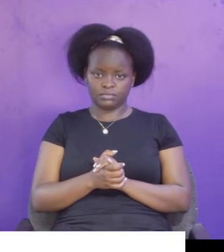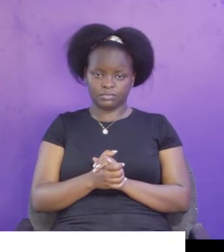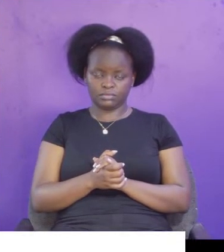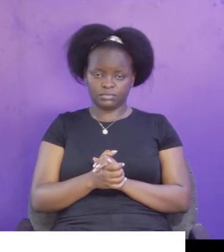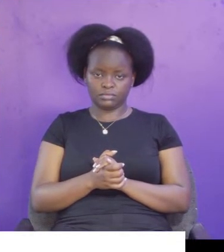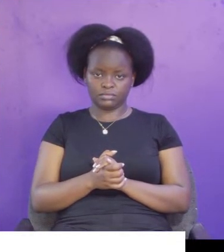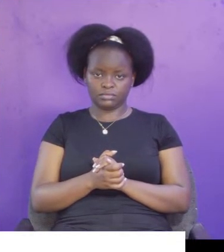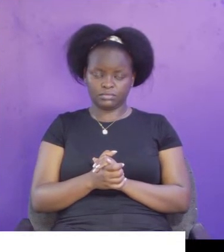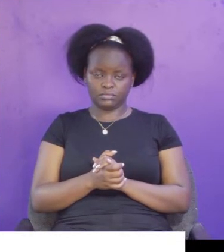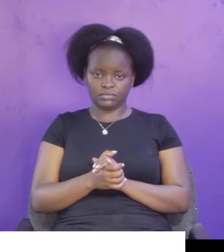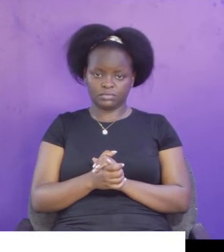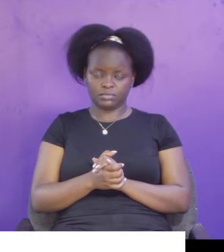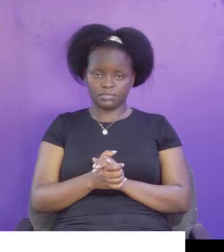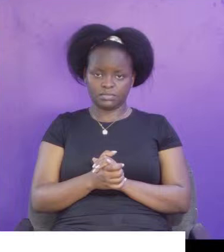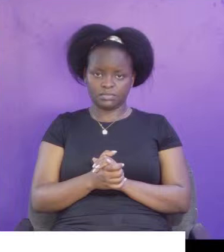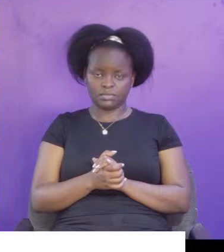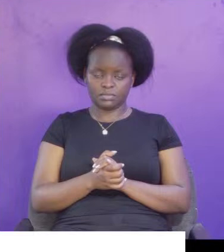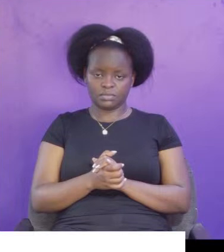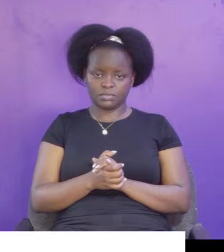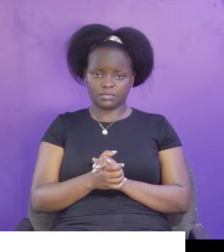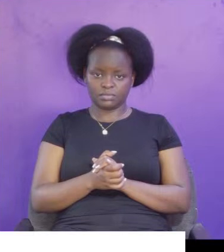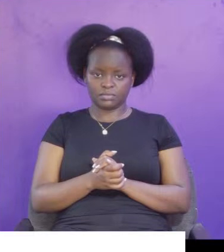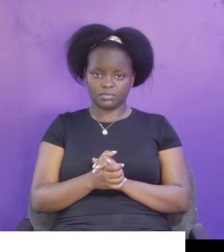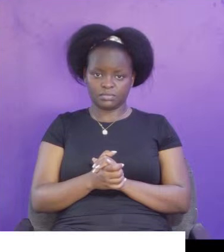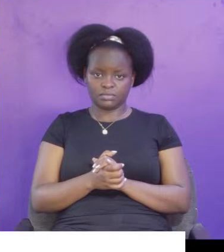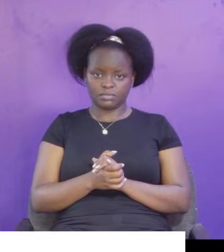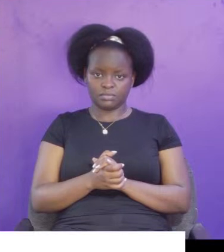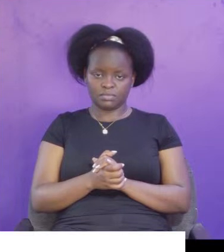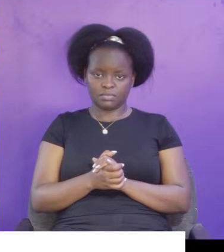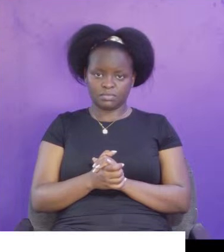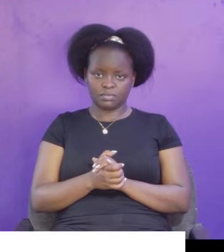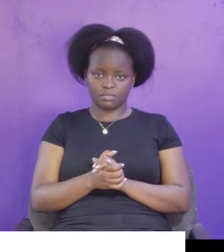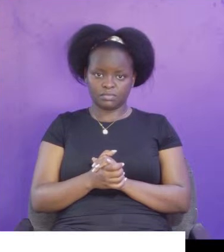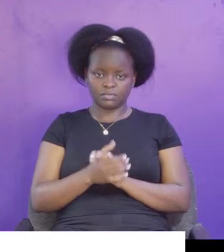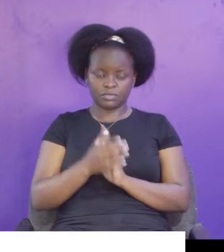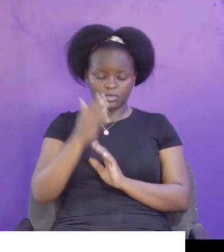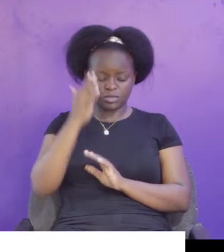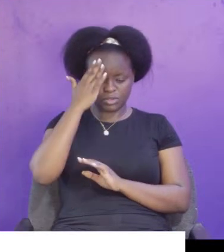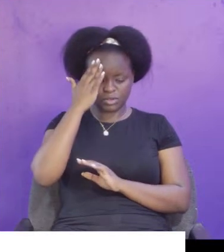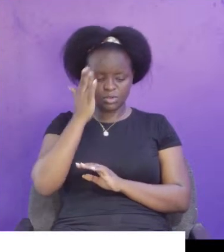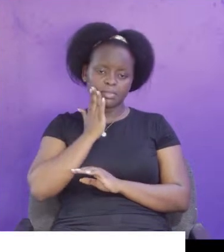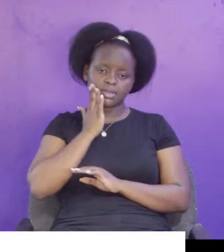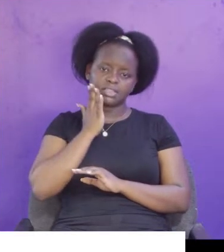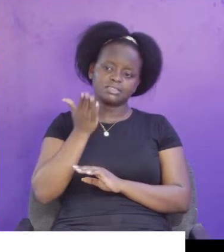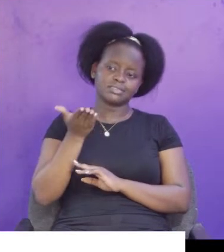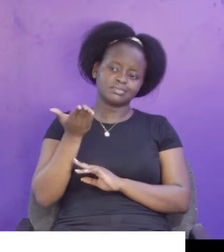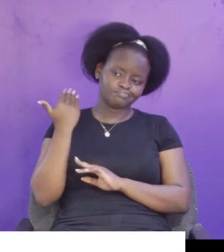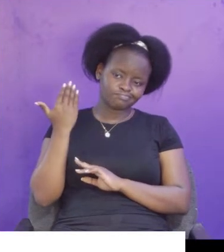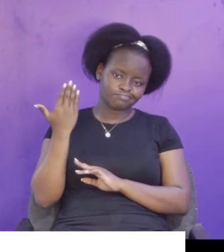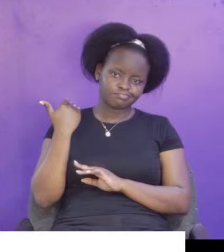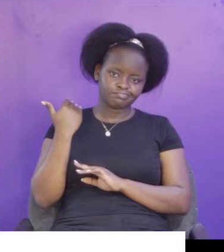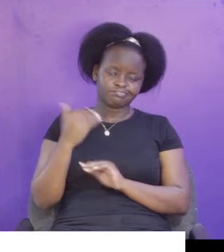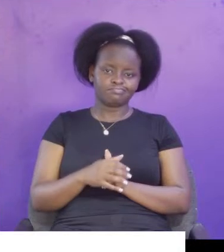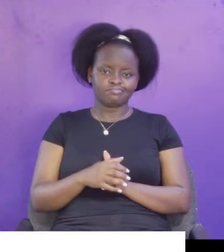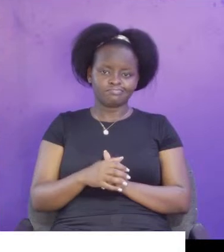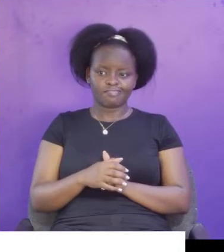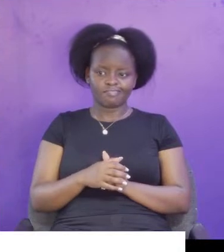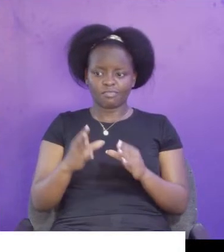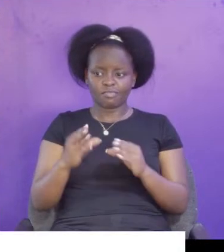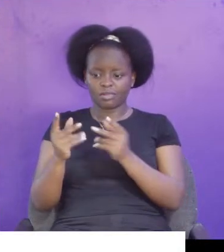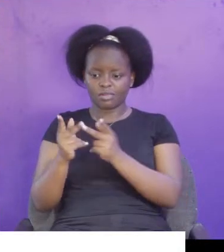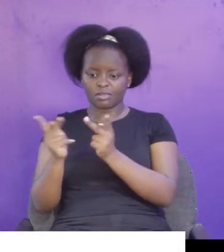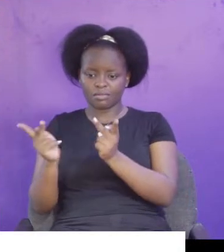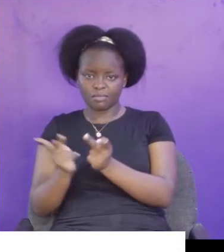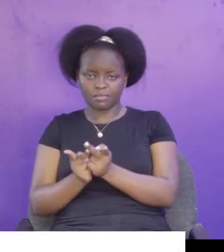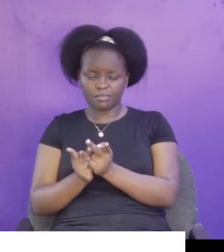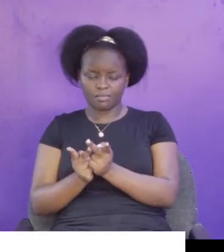when I went to the hospital, and you know those mothers, or well, you know, you end up somewhere in